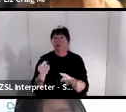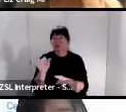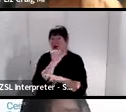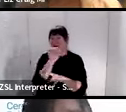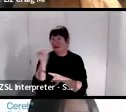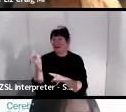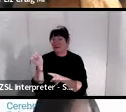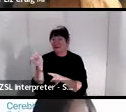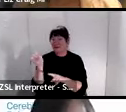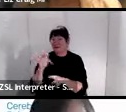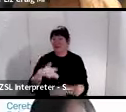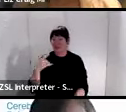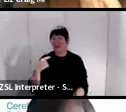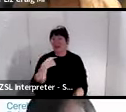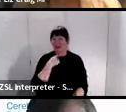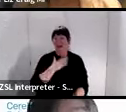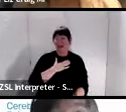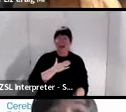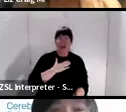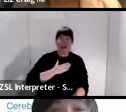being disappointed. So